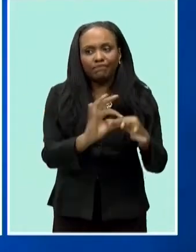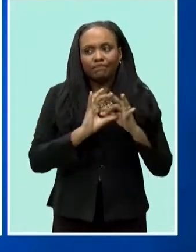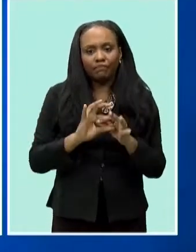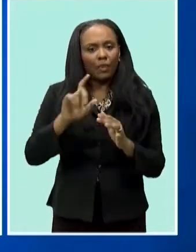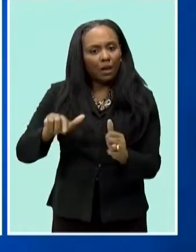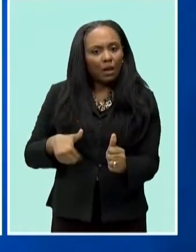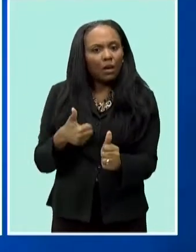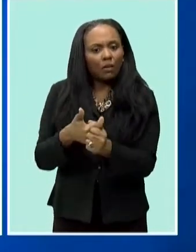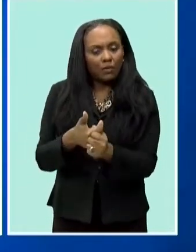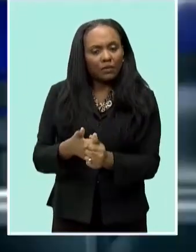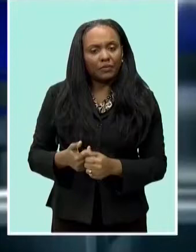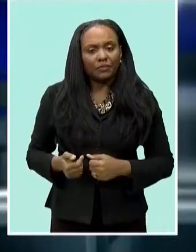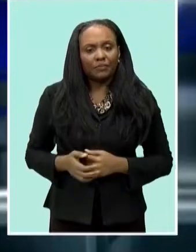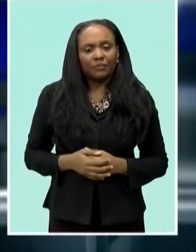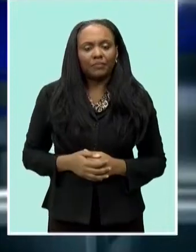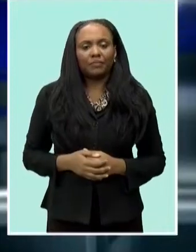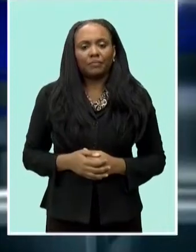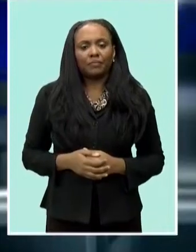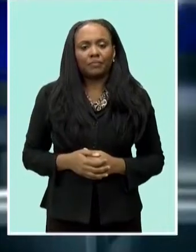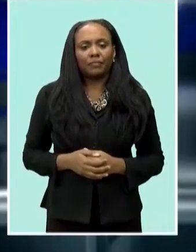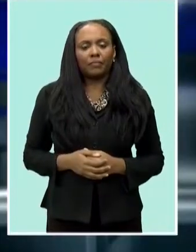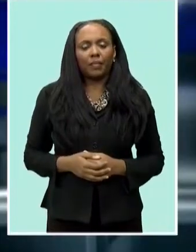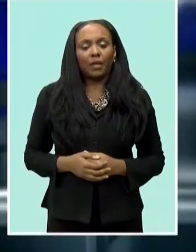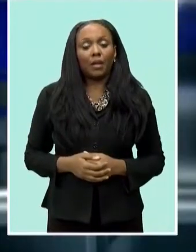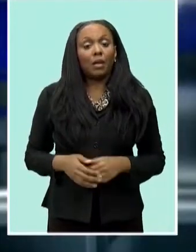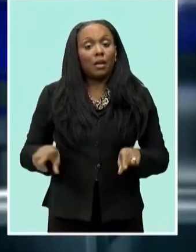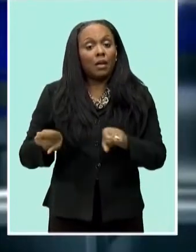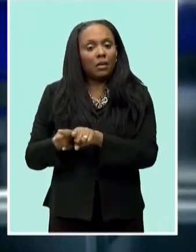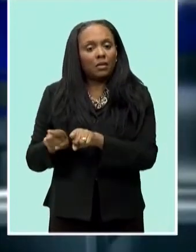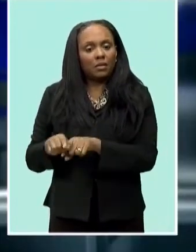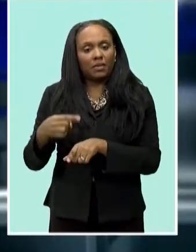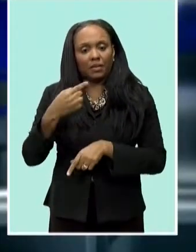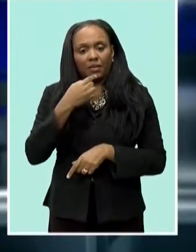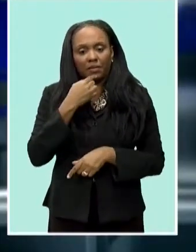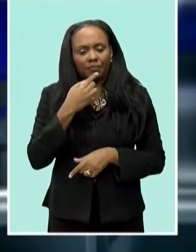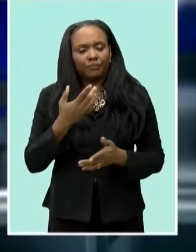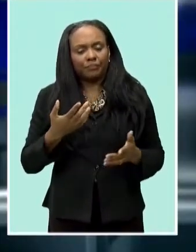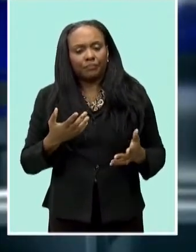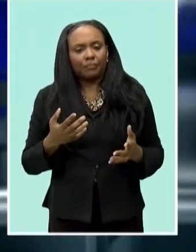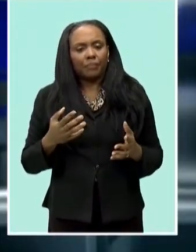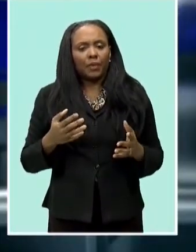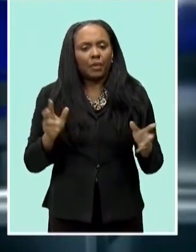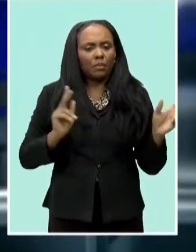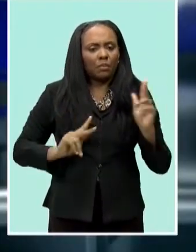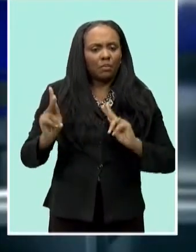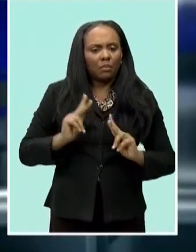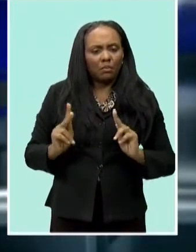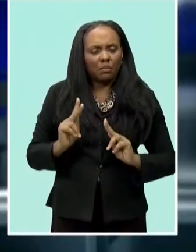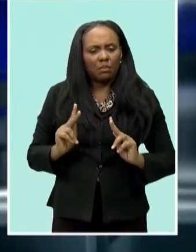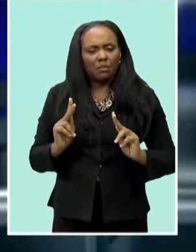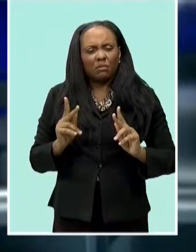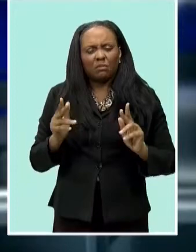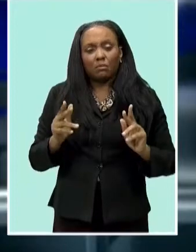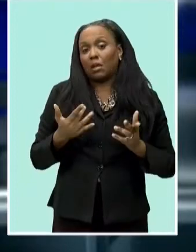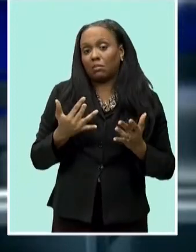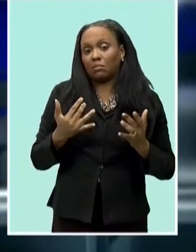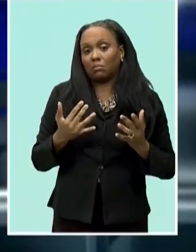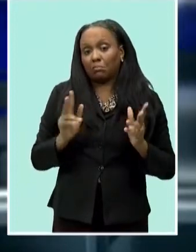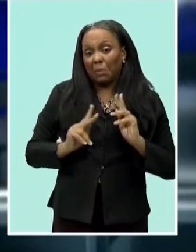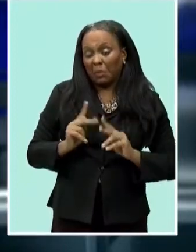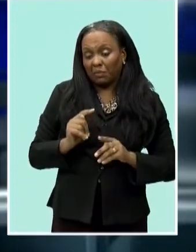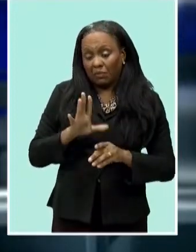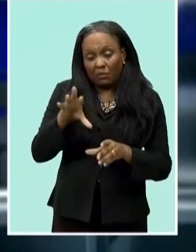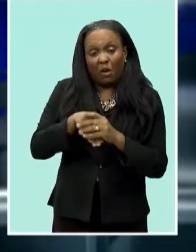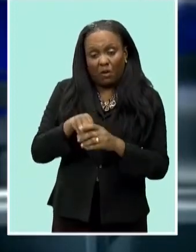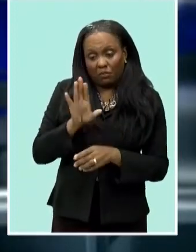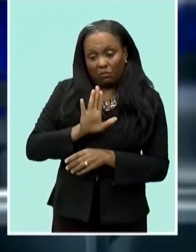no of them ought to be applied. Now, the chairman also says there are concerted efforts being made to expedite the matters. He says